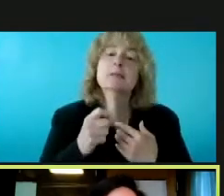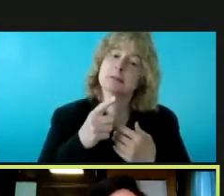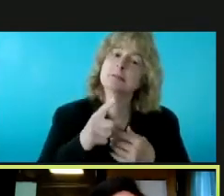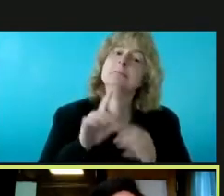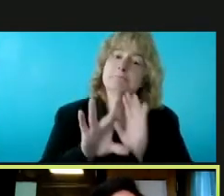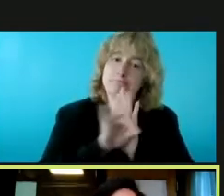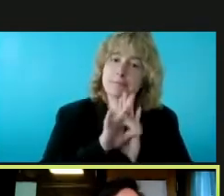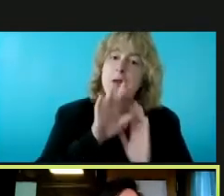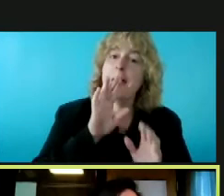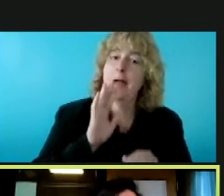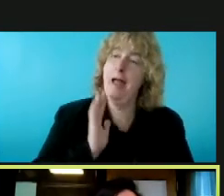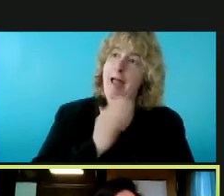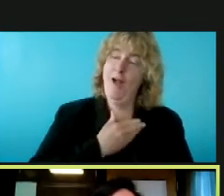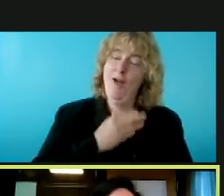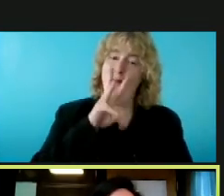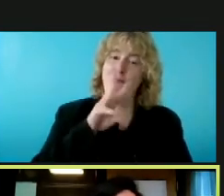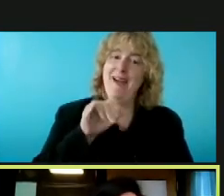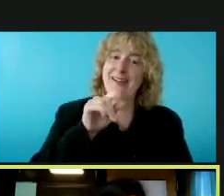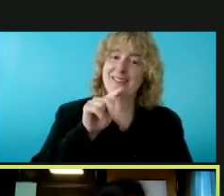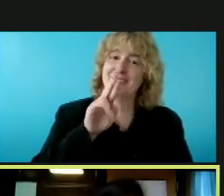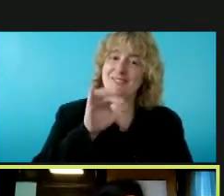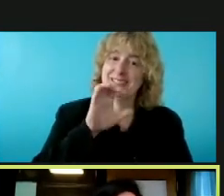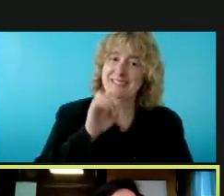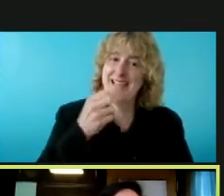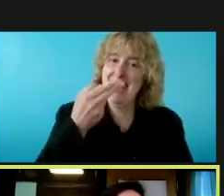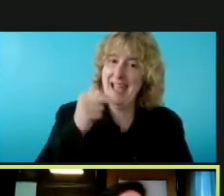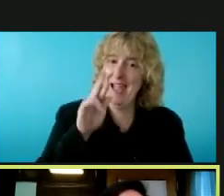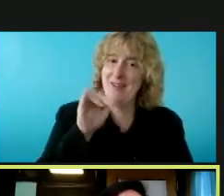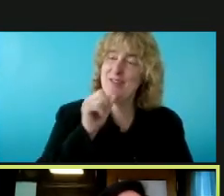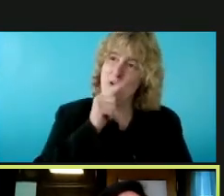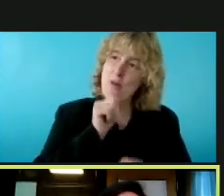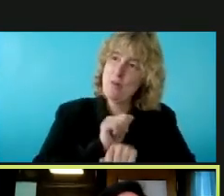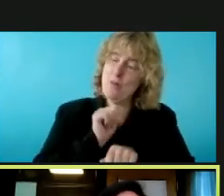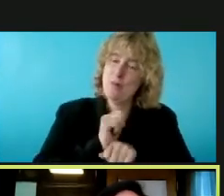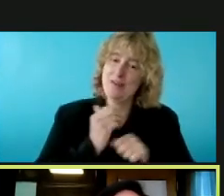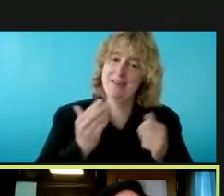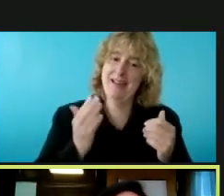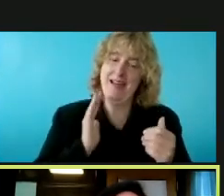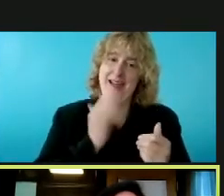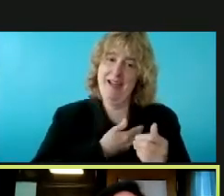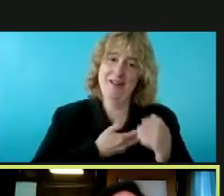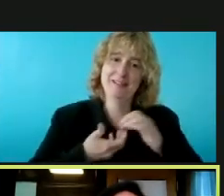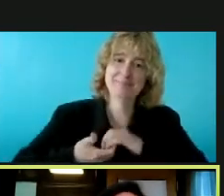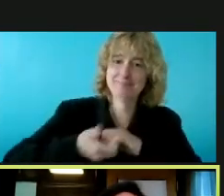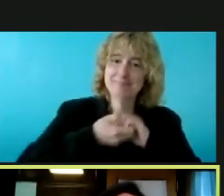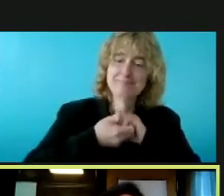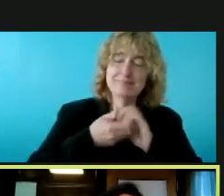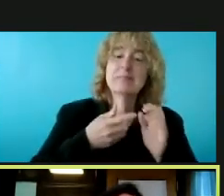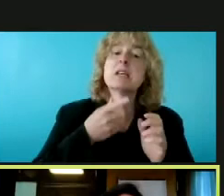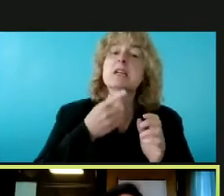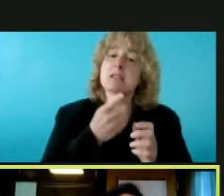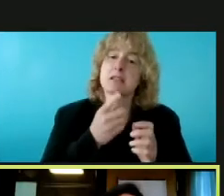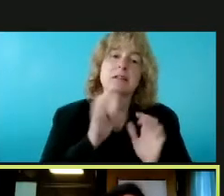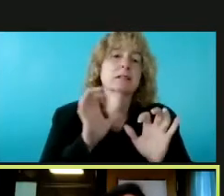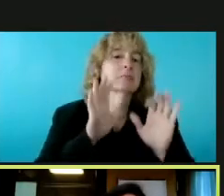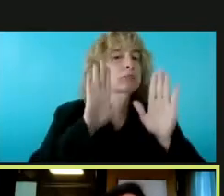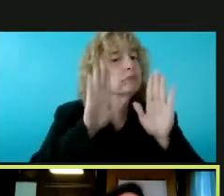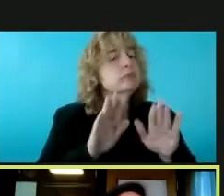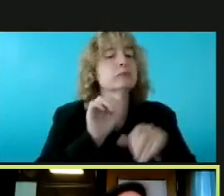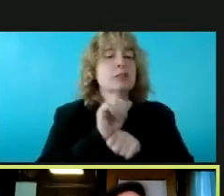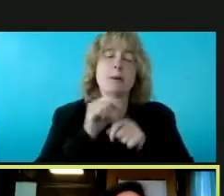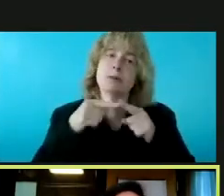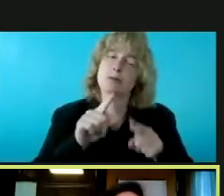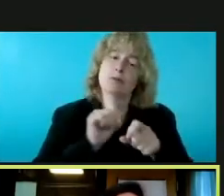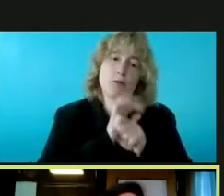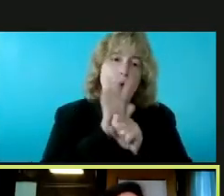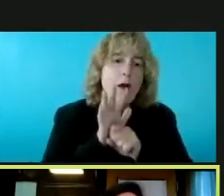Waitrice Harris, who also forms part of this coalition. She has done a phenomenal job during COVID times, spending an exceptional amount